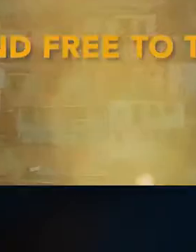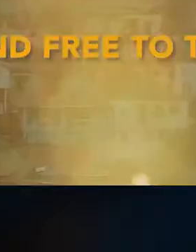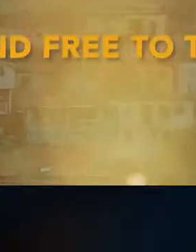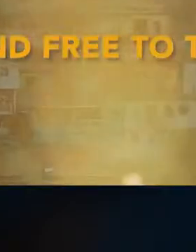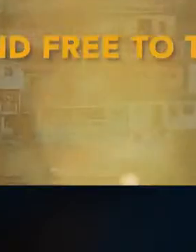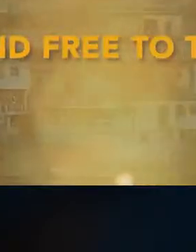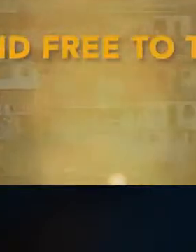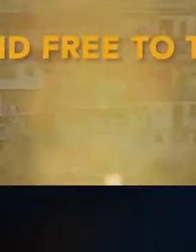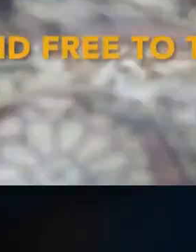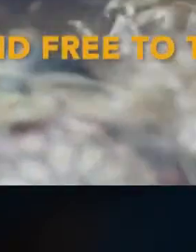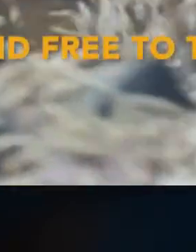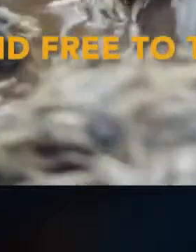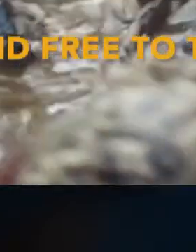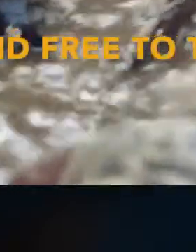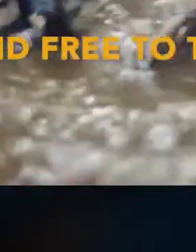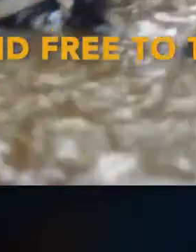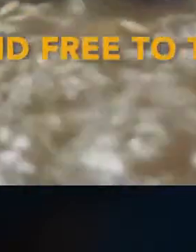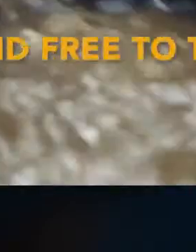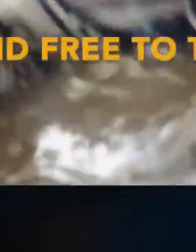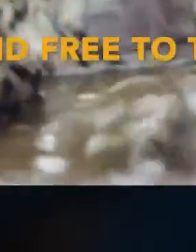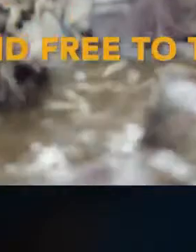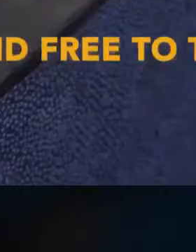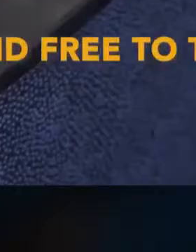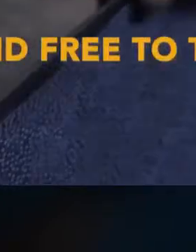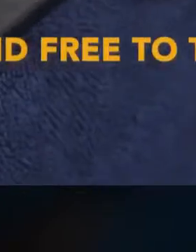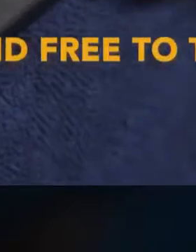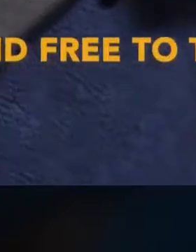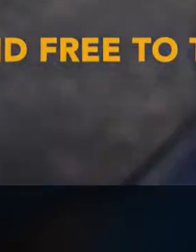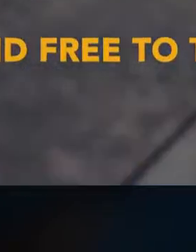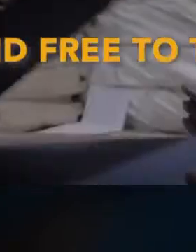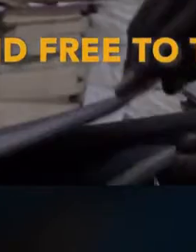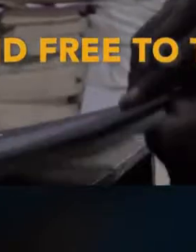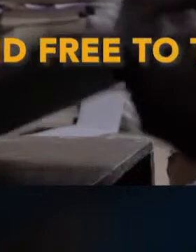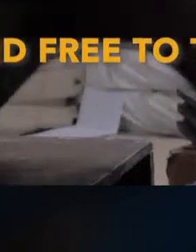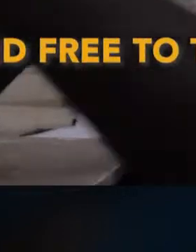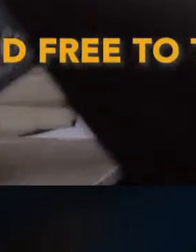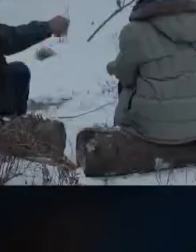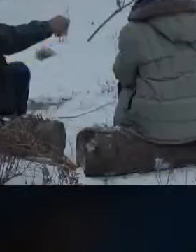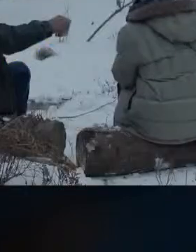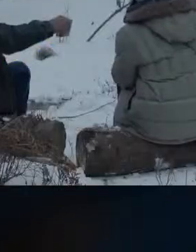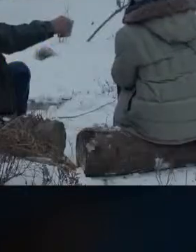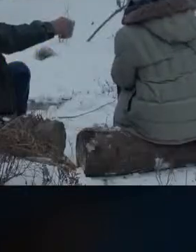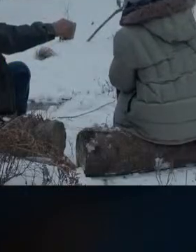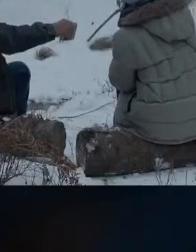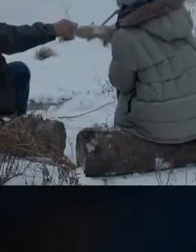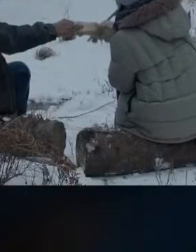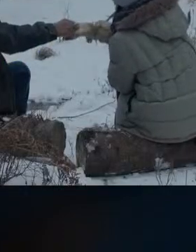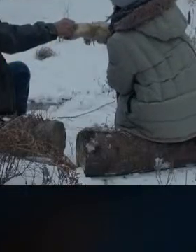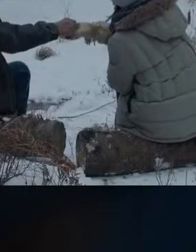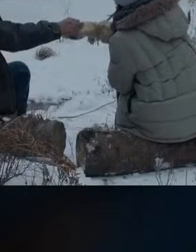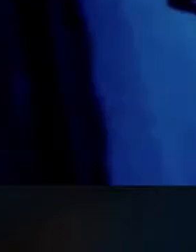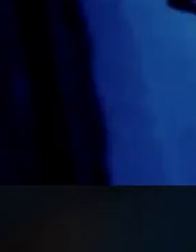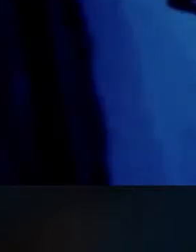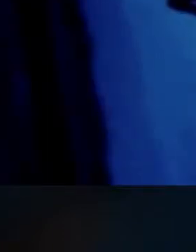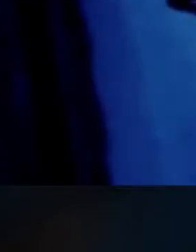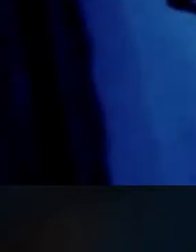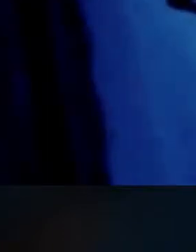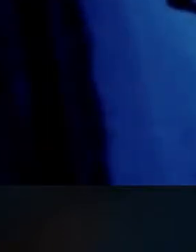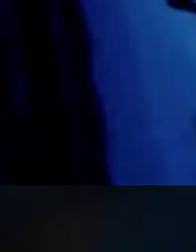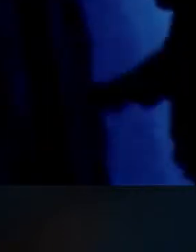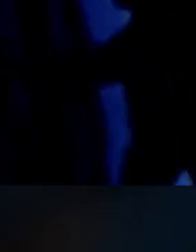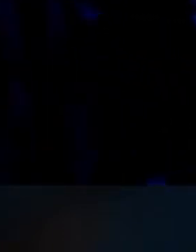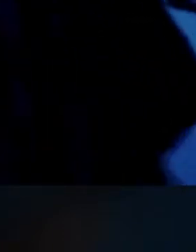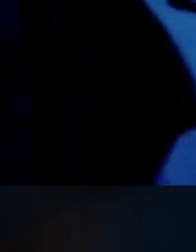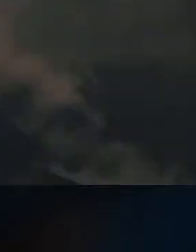mu, hakagaslem, anerisim, optiki te kaha komoli, harikate, kocha baha suya, kawa